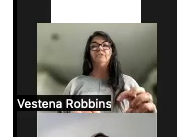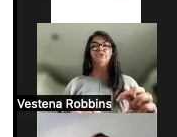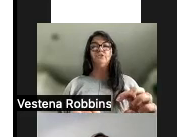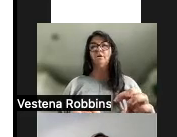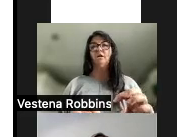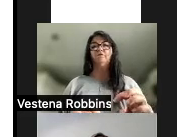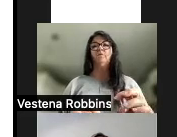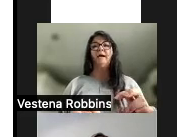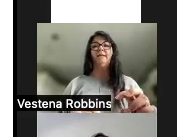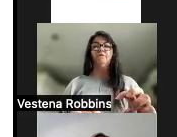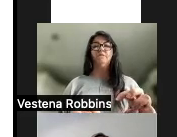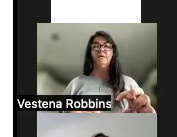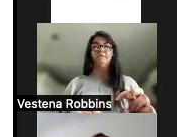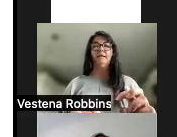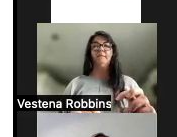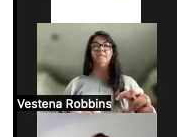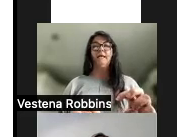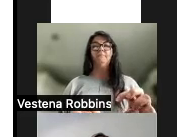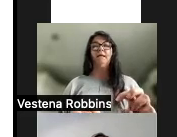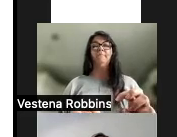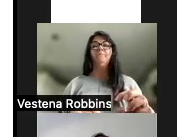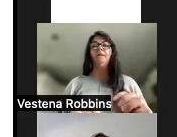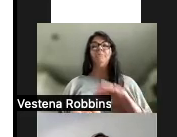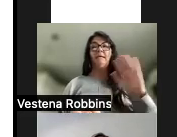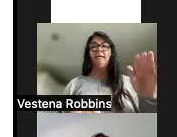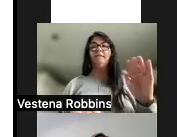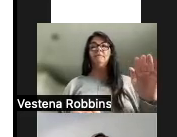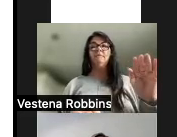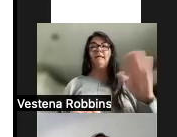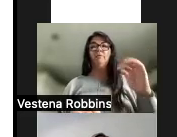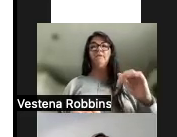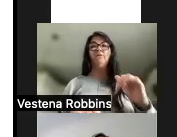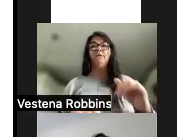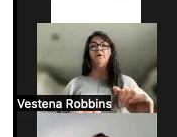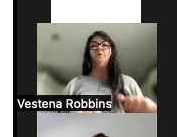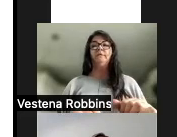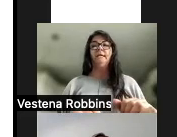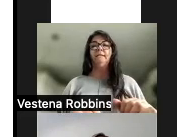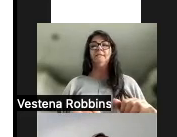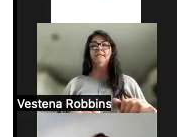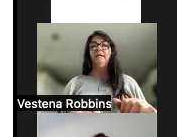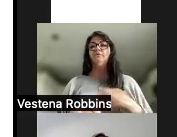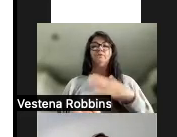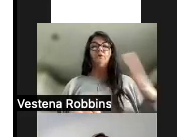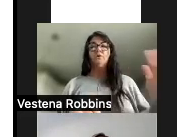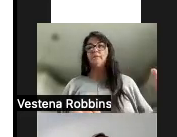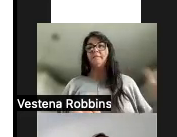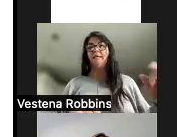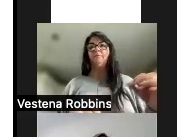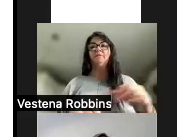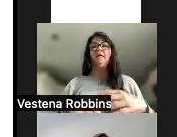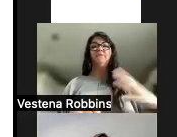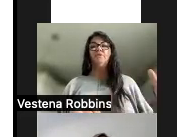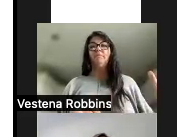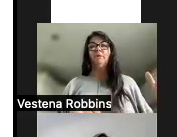that ensure a variety of response types aimed at meeting state, regional, and local needs. And you heard some